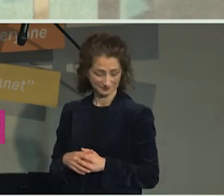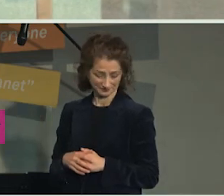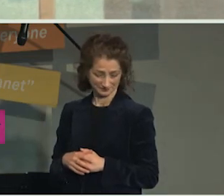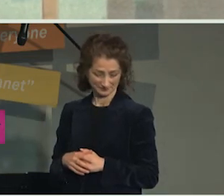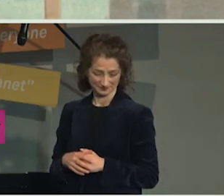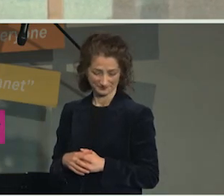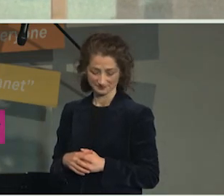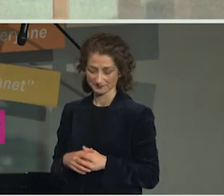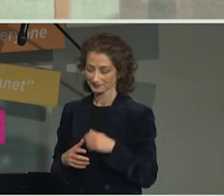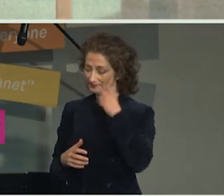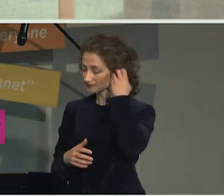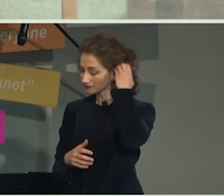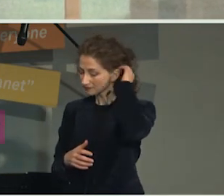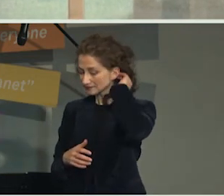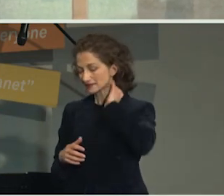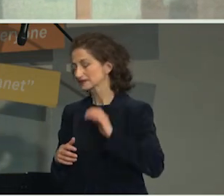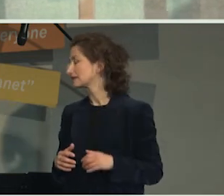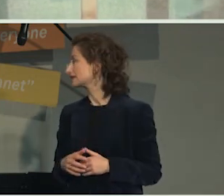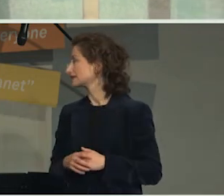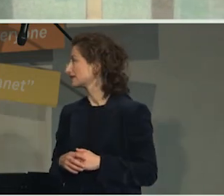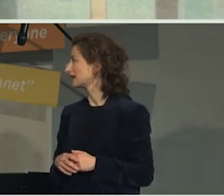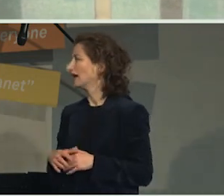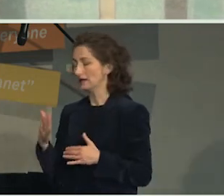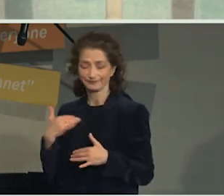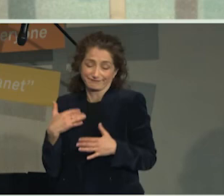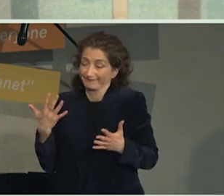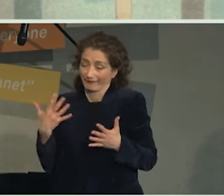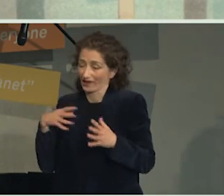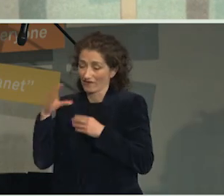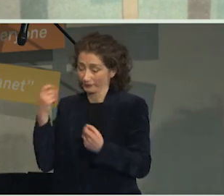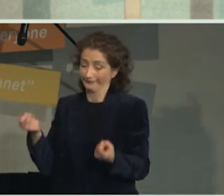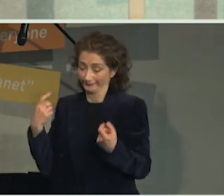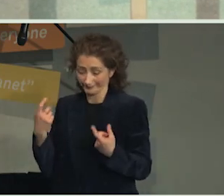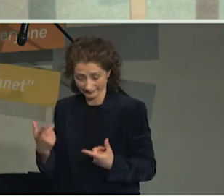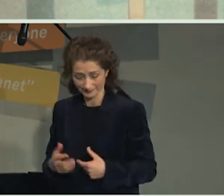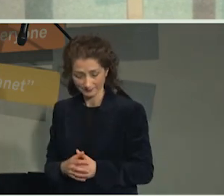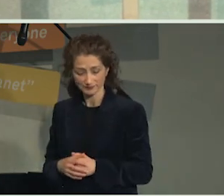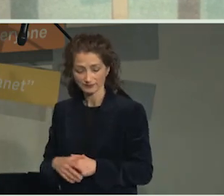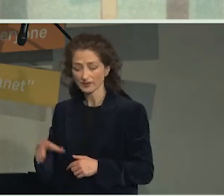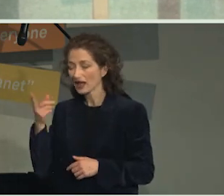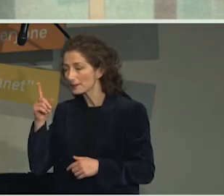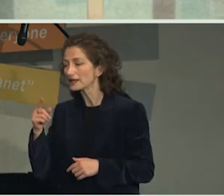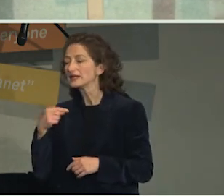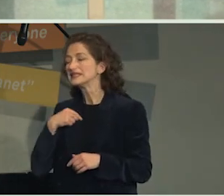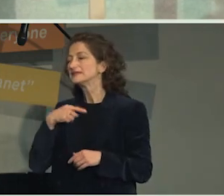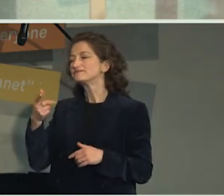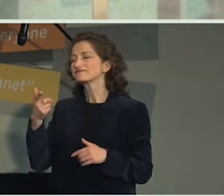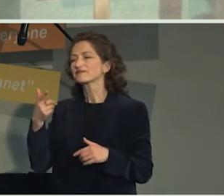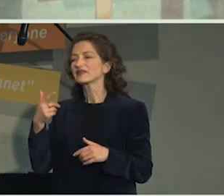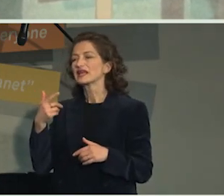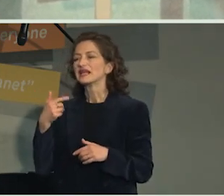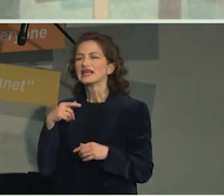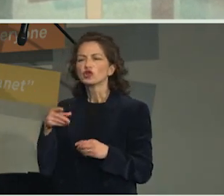Which, I don't know if you guys have seen that, that is its own experience. And I don't know what's up with the dubbing industry here in Deutschland,